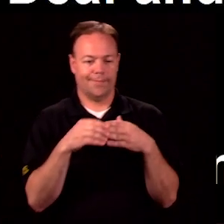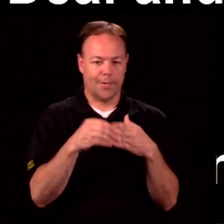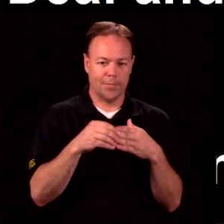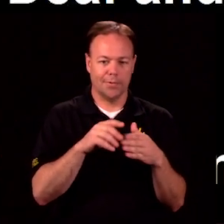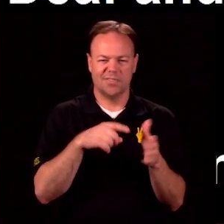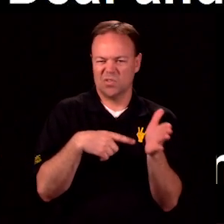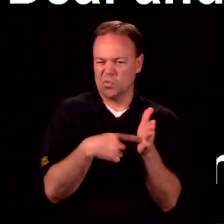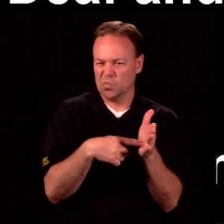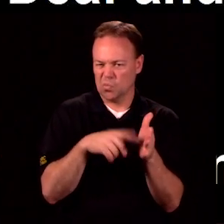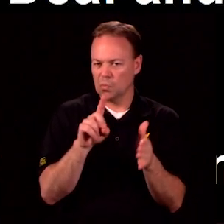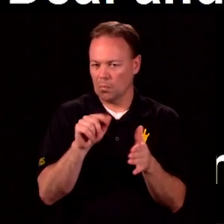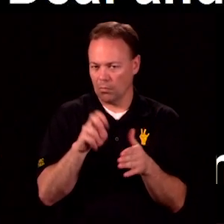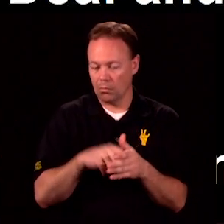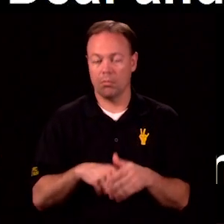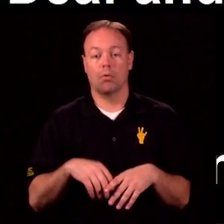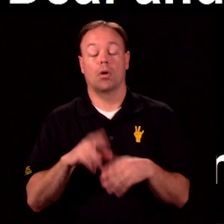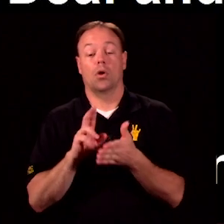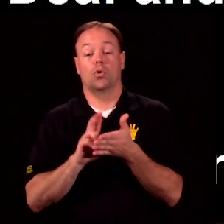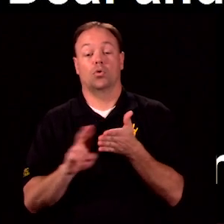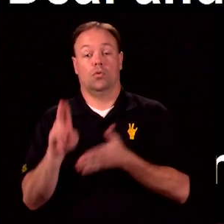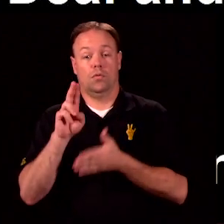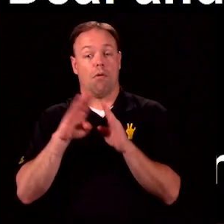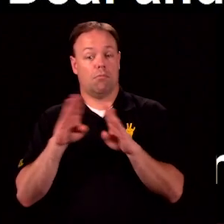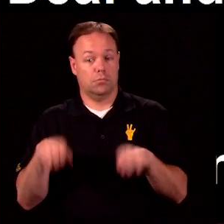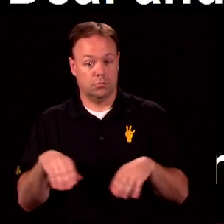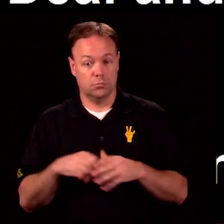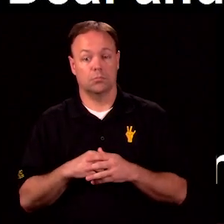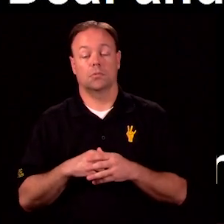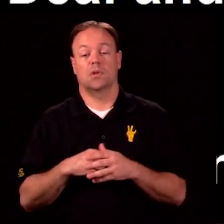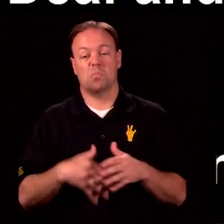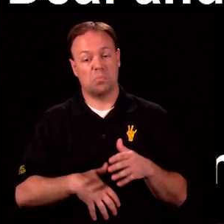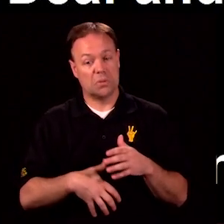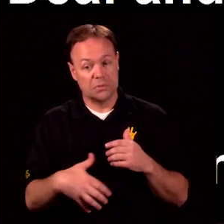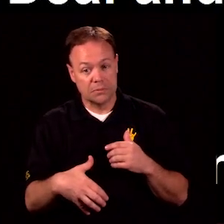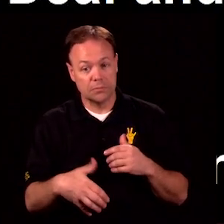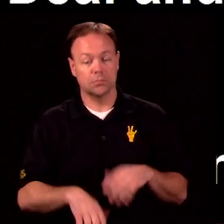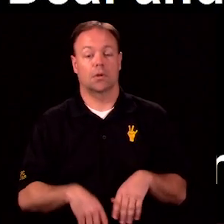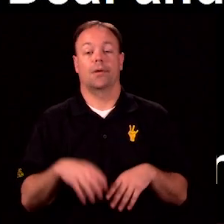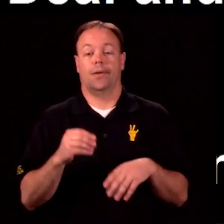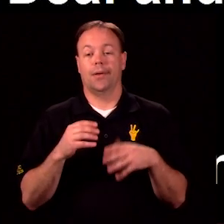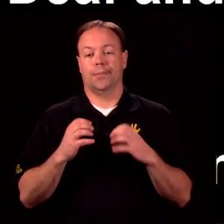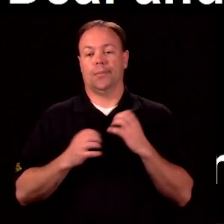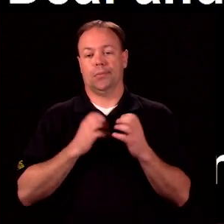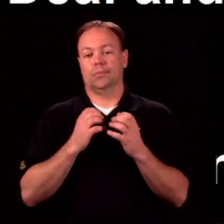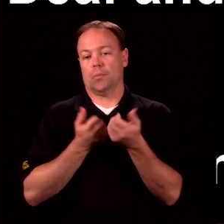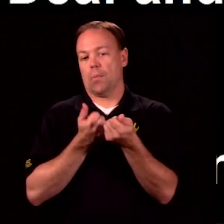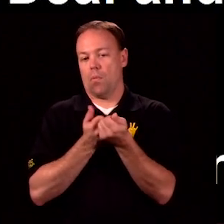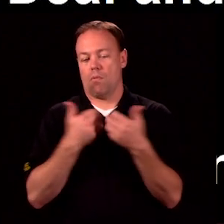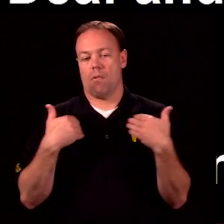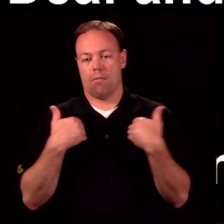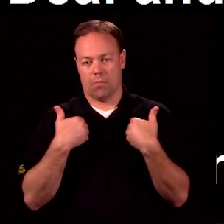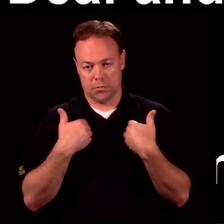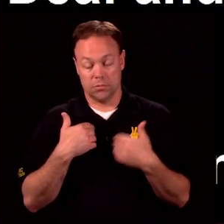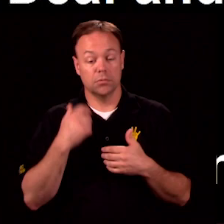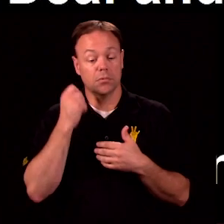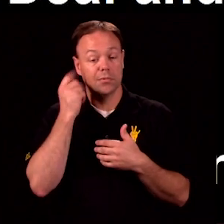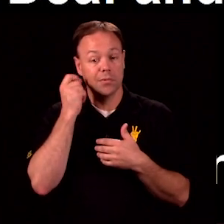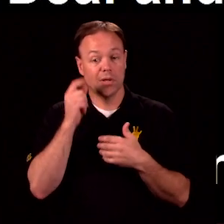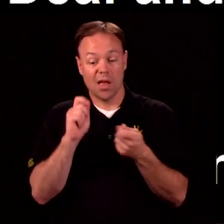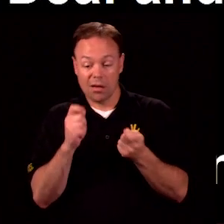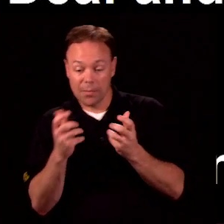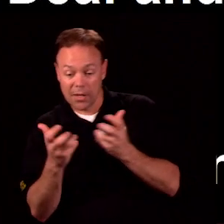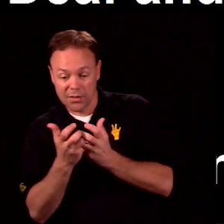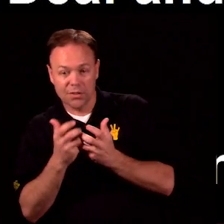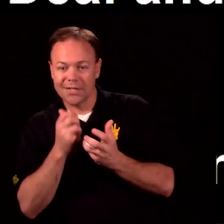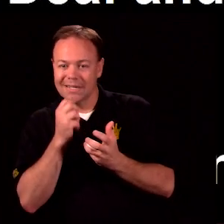flexible deadlines, university housing, pregnancy, and emotional support animals. These accommodations are